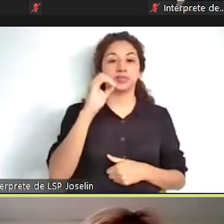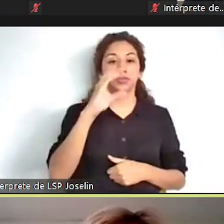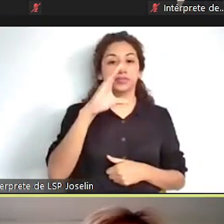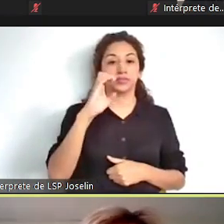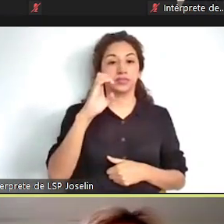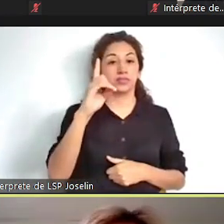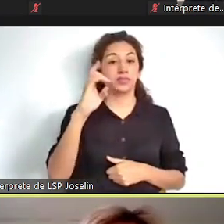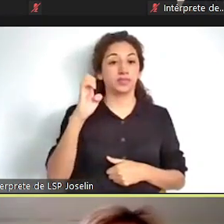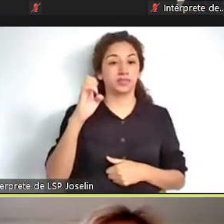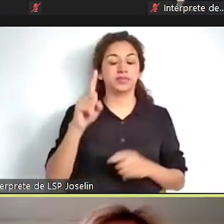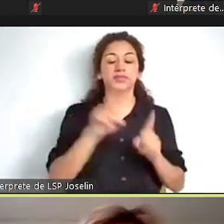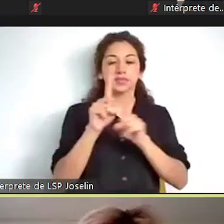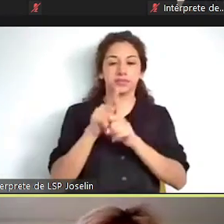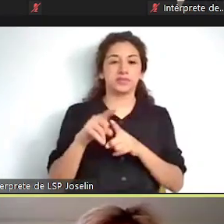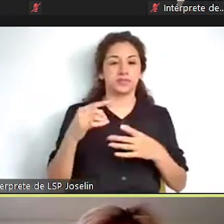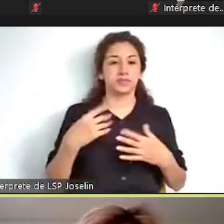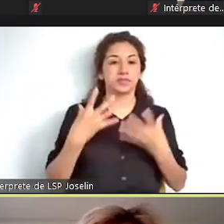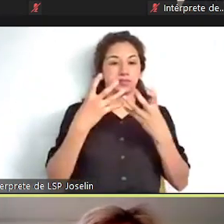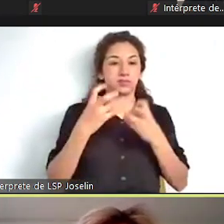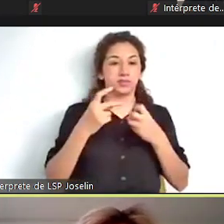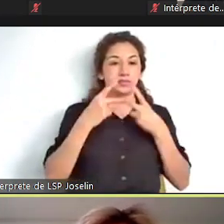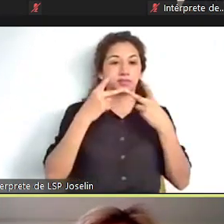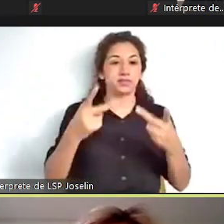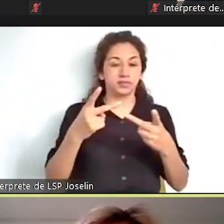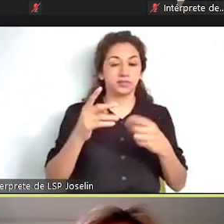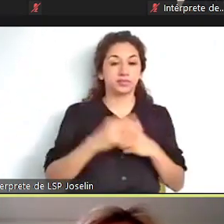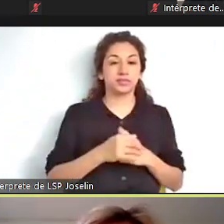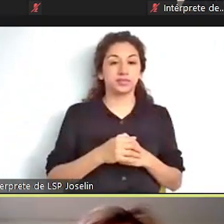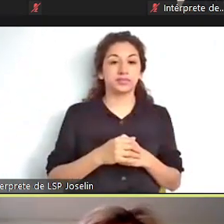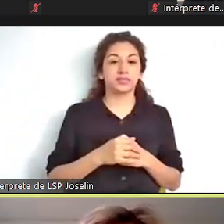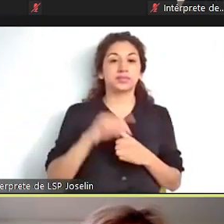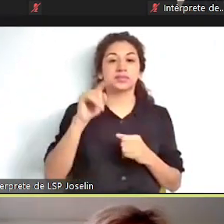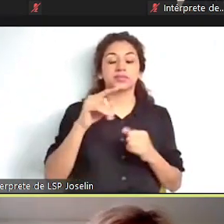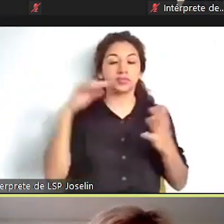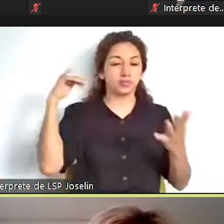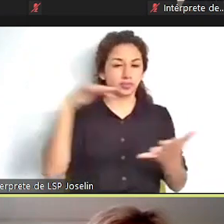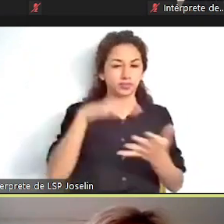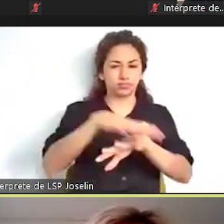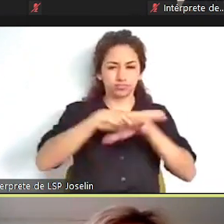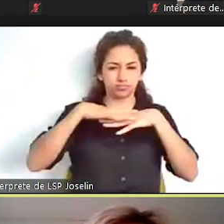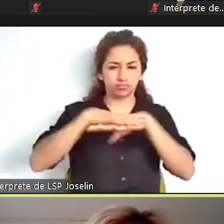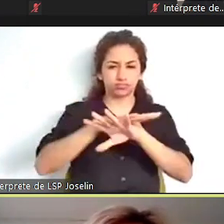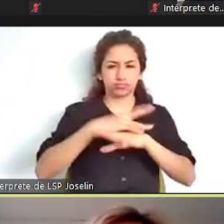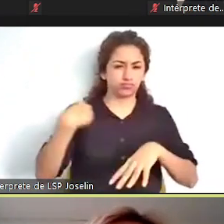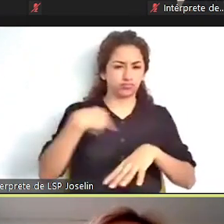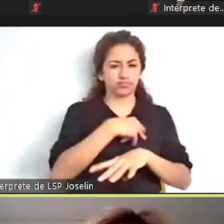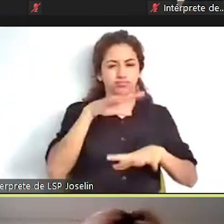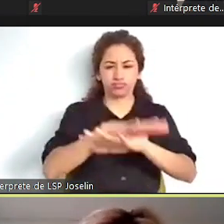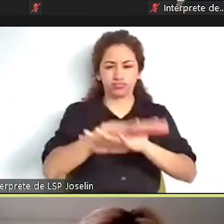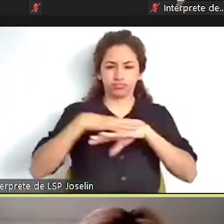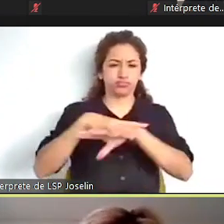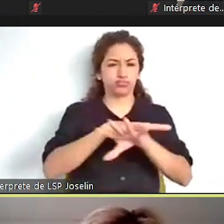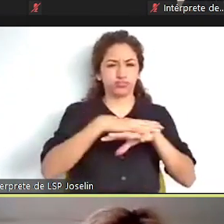the ocd we would like also to stress that the study of republican